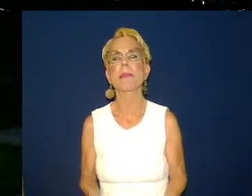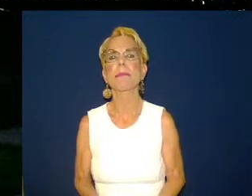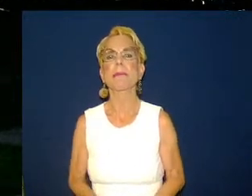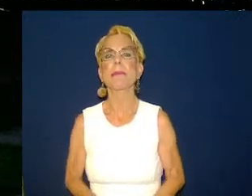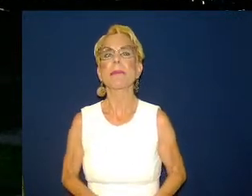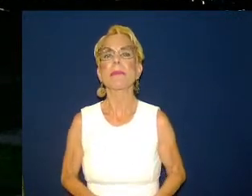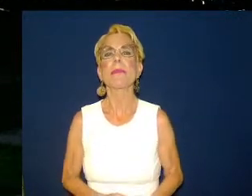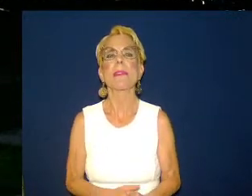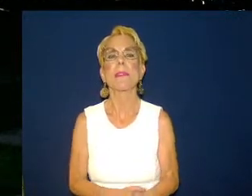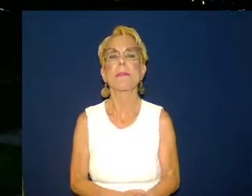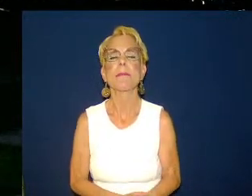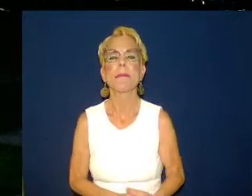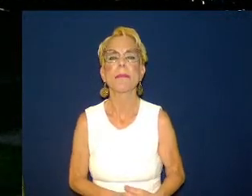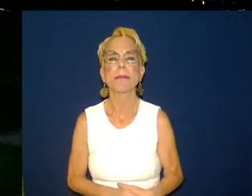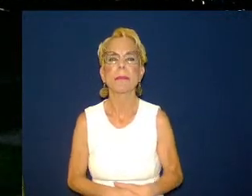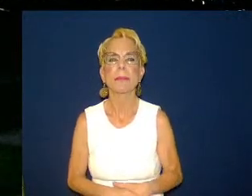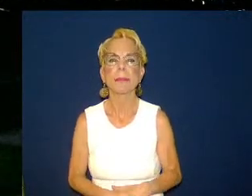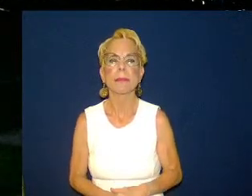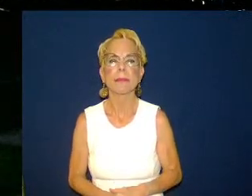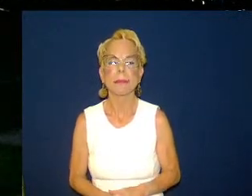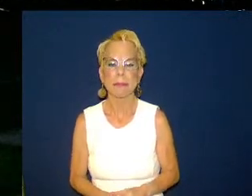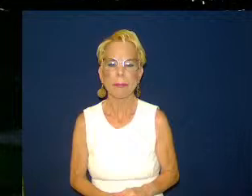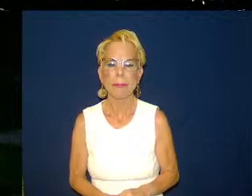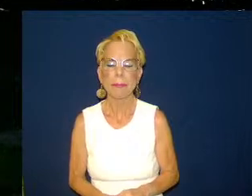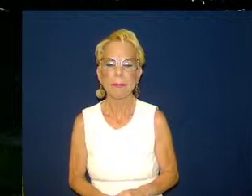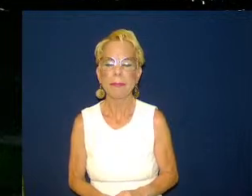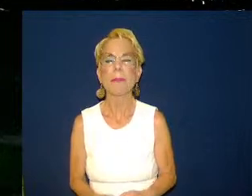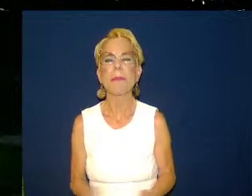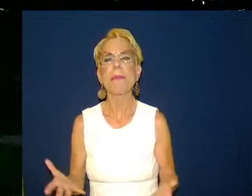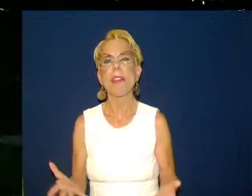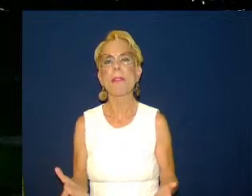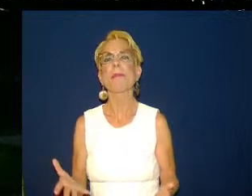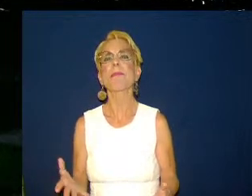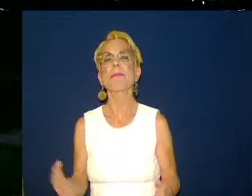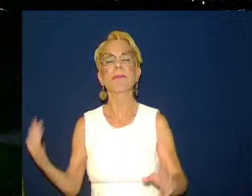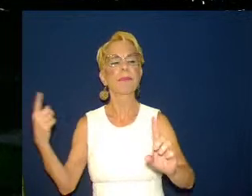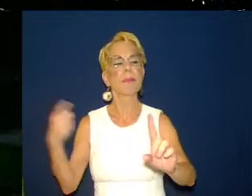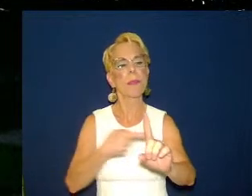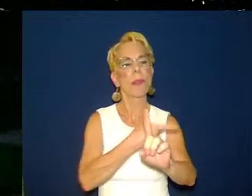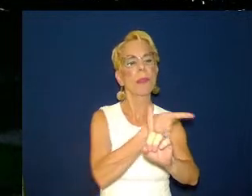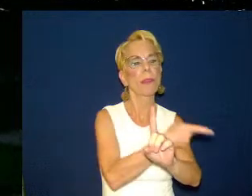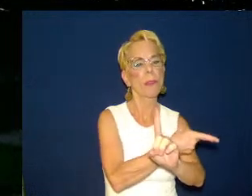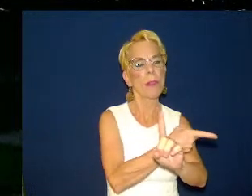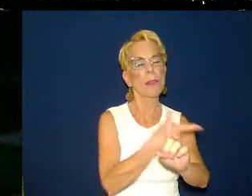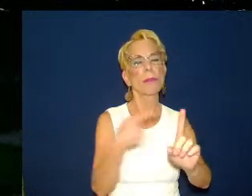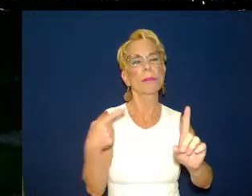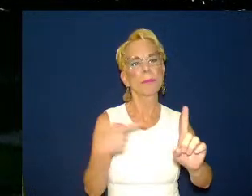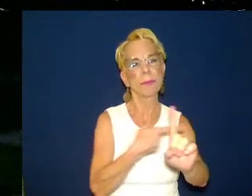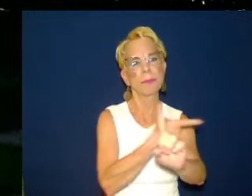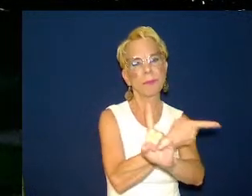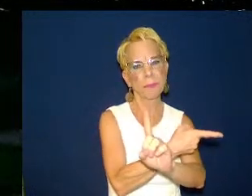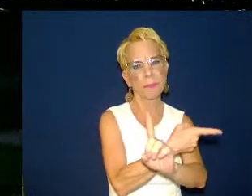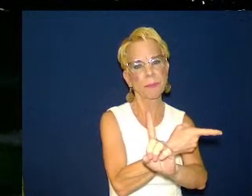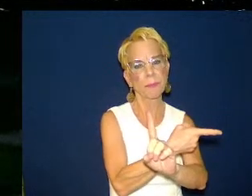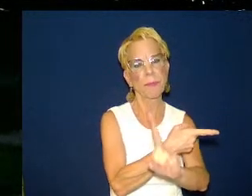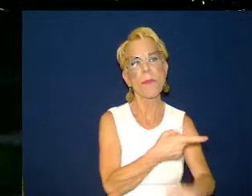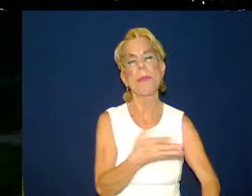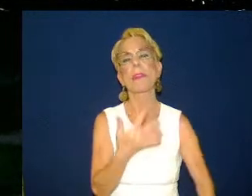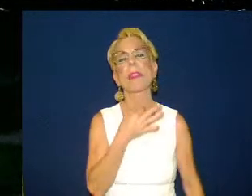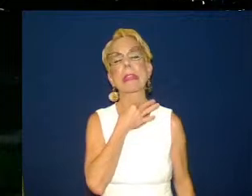I just can't quit. I just got to find out. I'm just a curious person. I got to find out why in the world hasn't this thing fallen